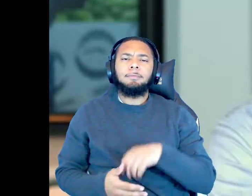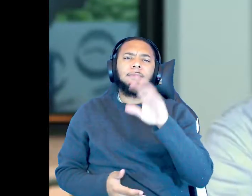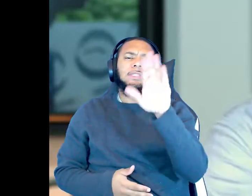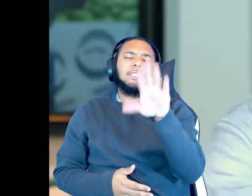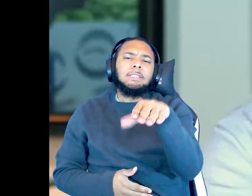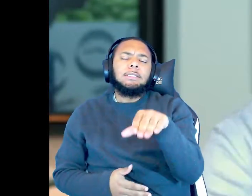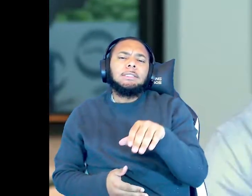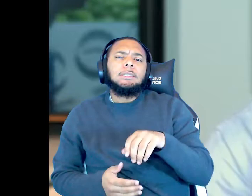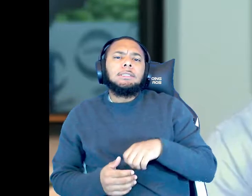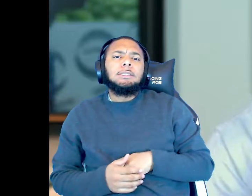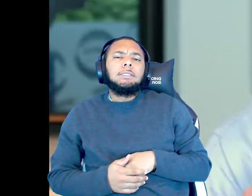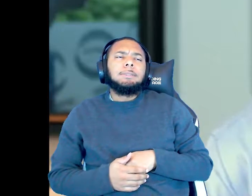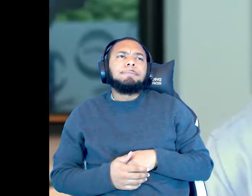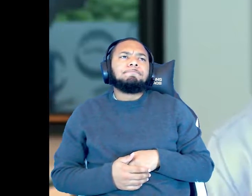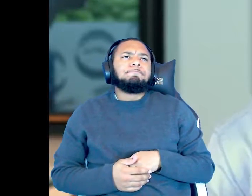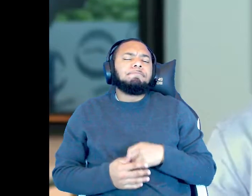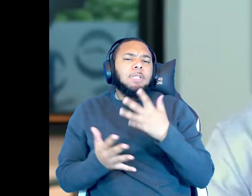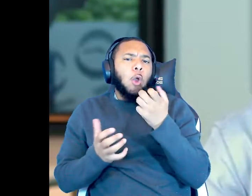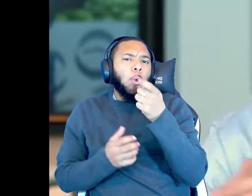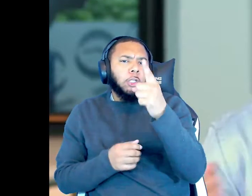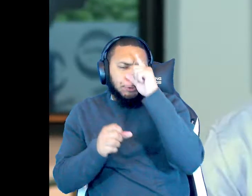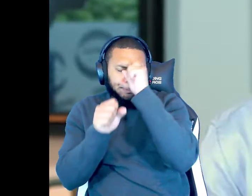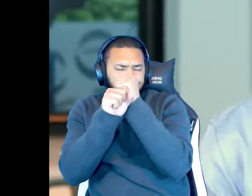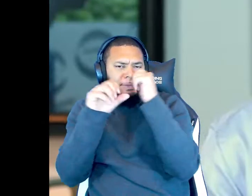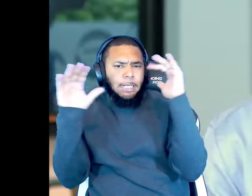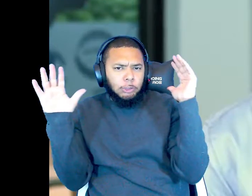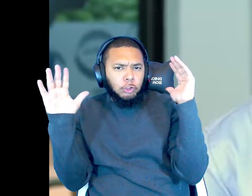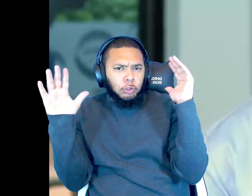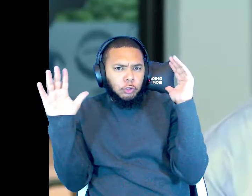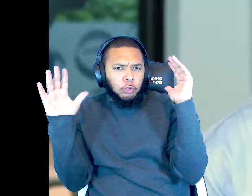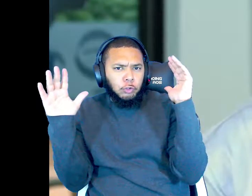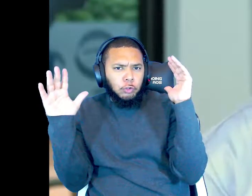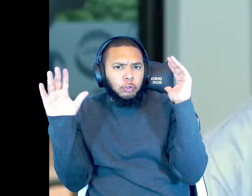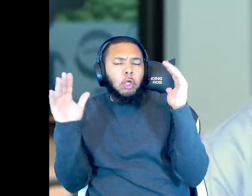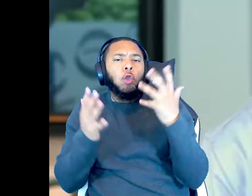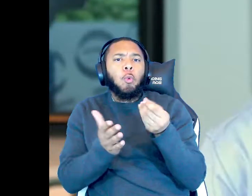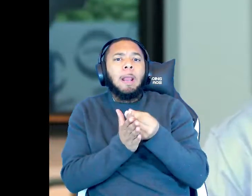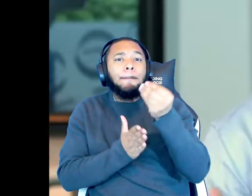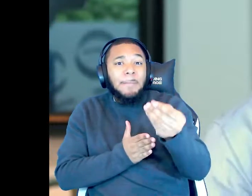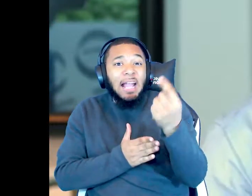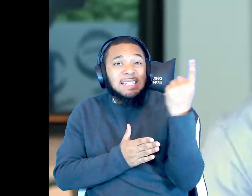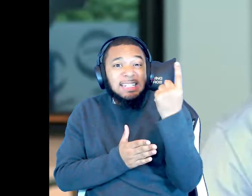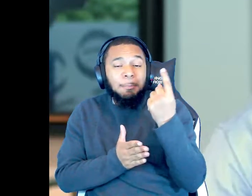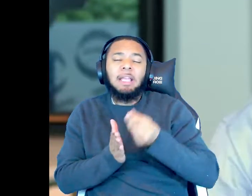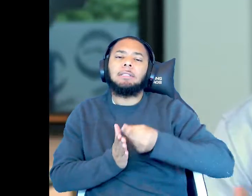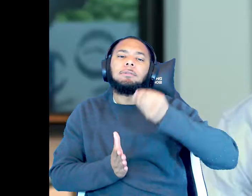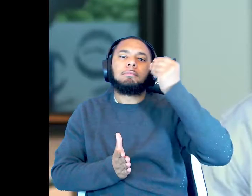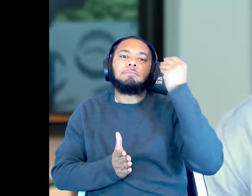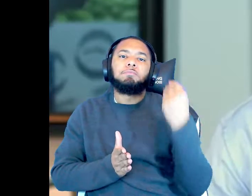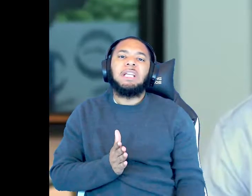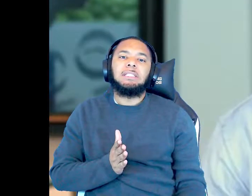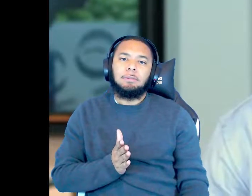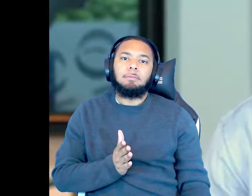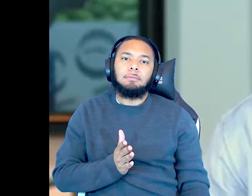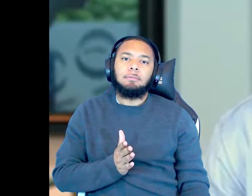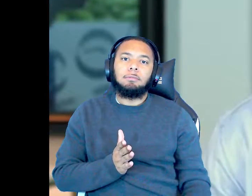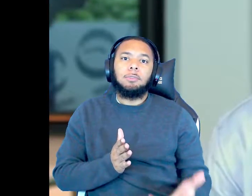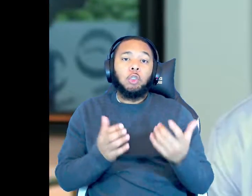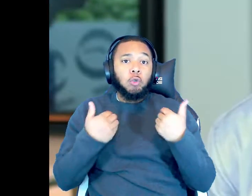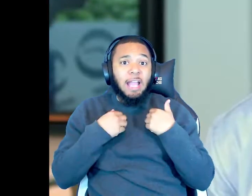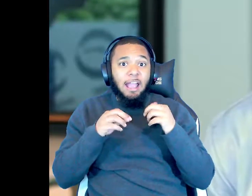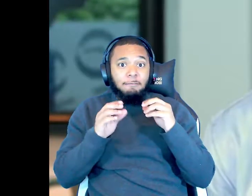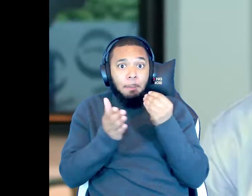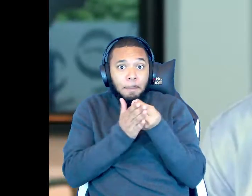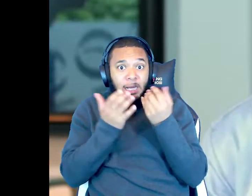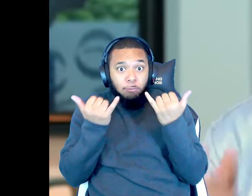Students, let's imagine that you want to make a larger purchase, something you don't quite have the cash for right